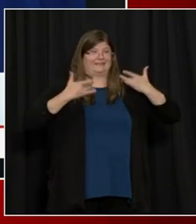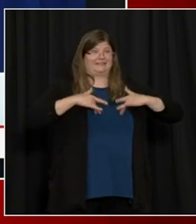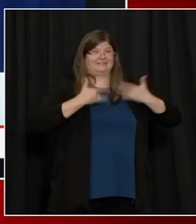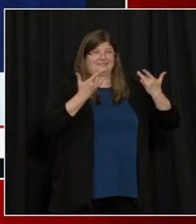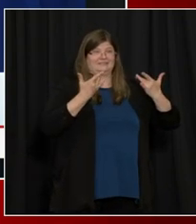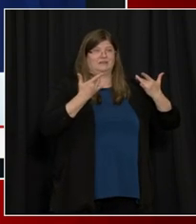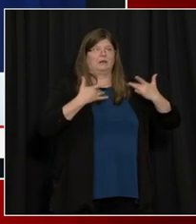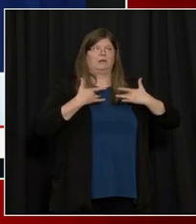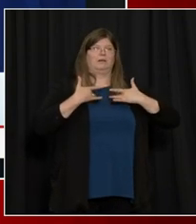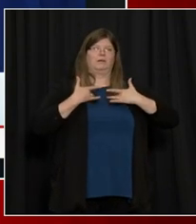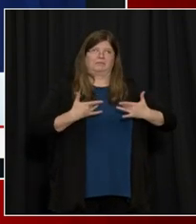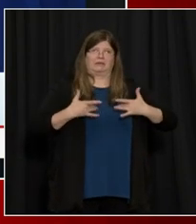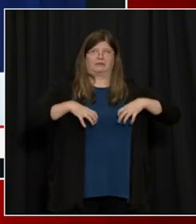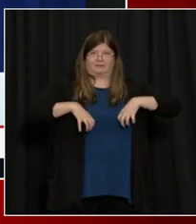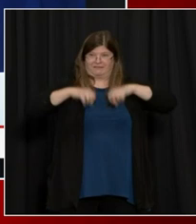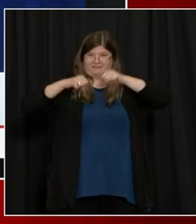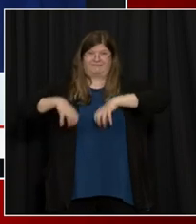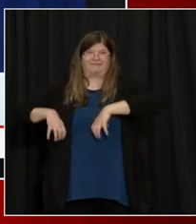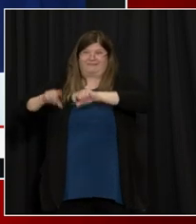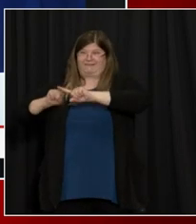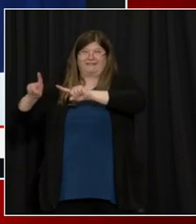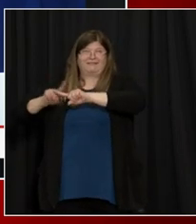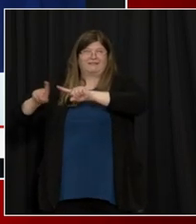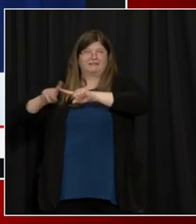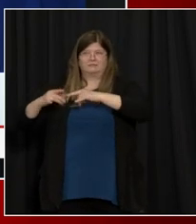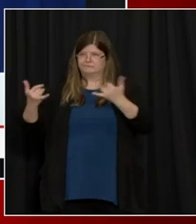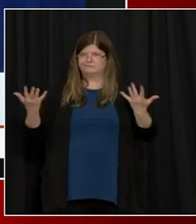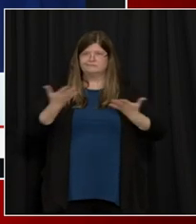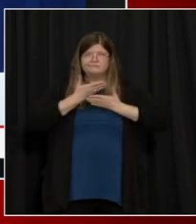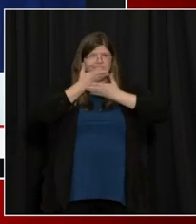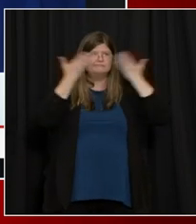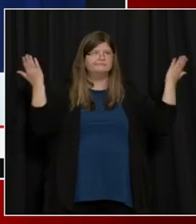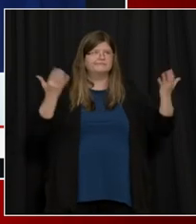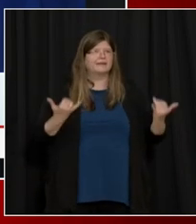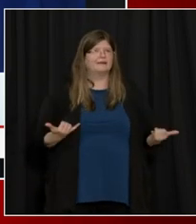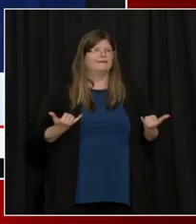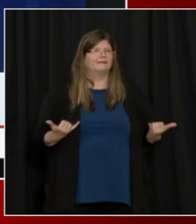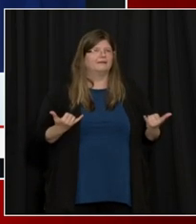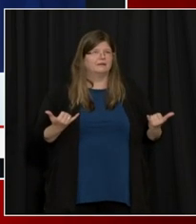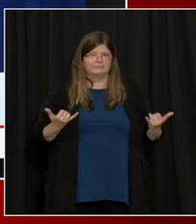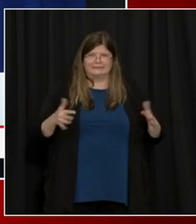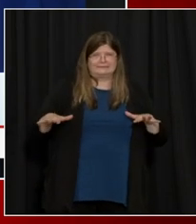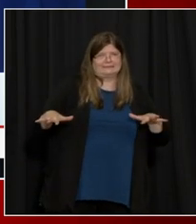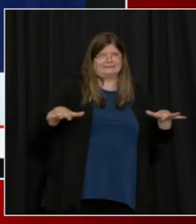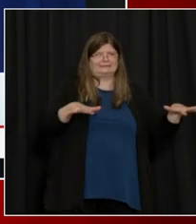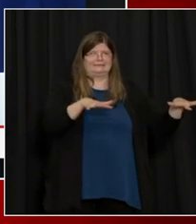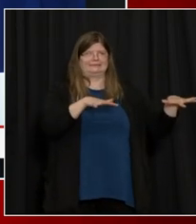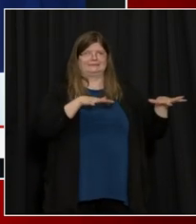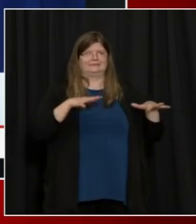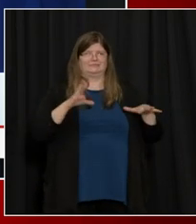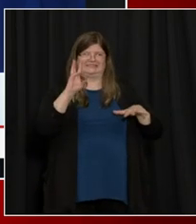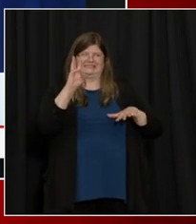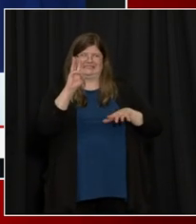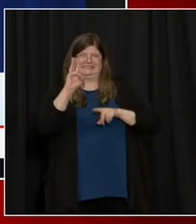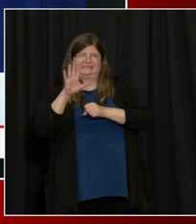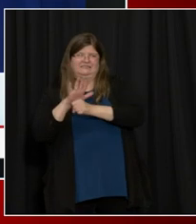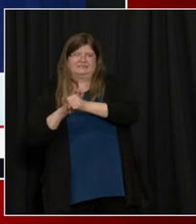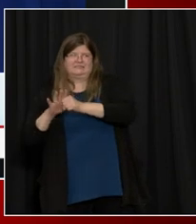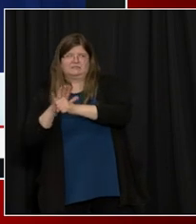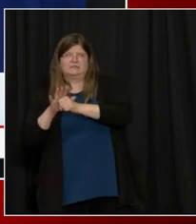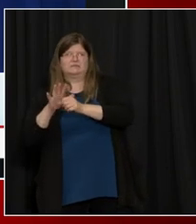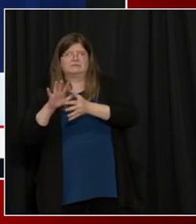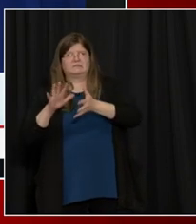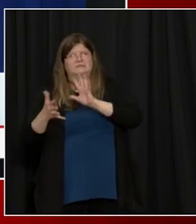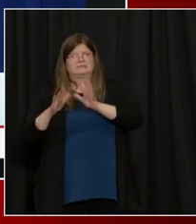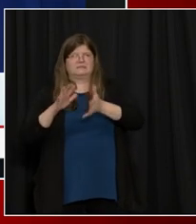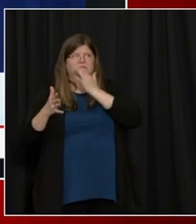areas. Taking a look at the summer crime initiative areas right now, we have had some pretty good reductions in the areas